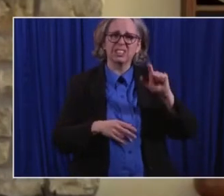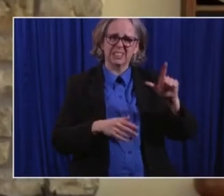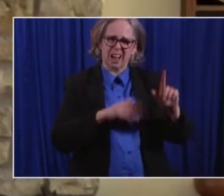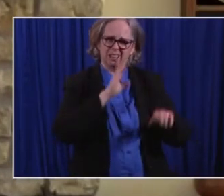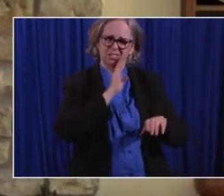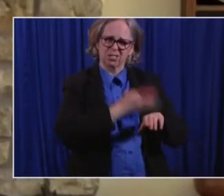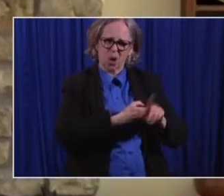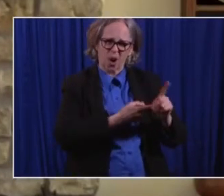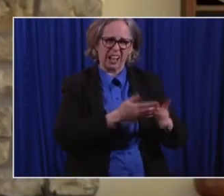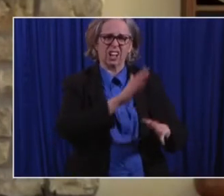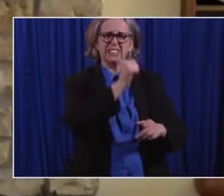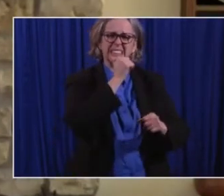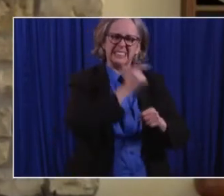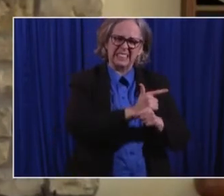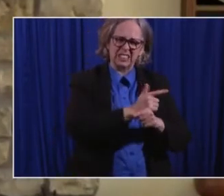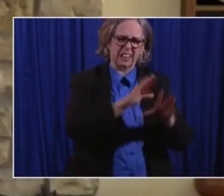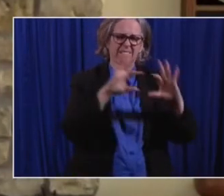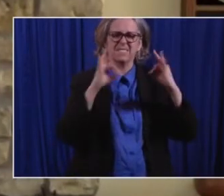families.